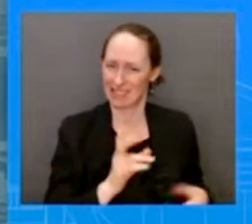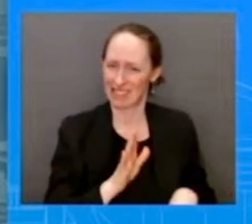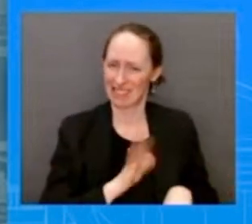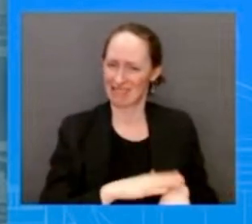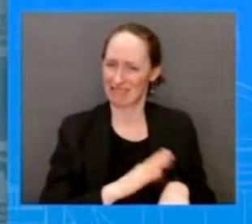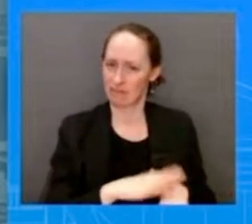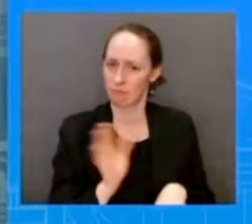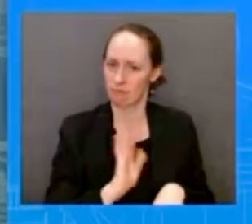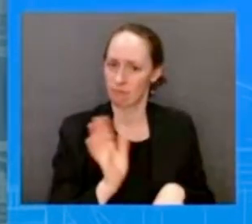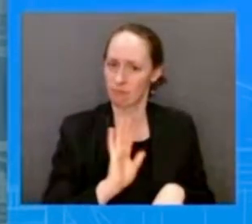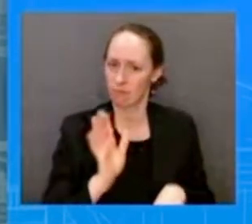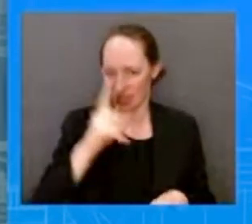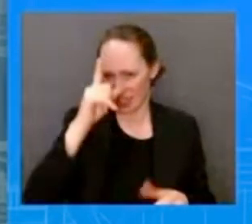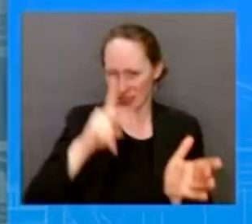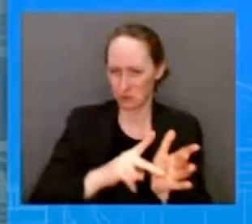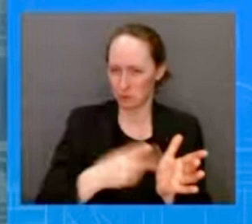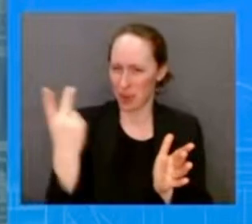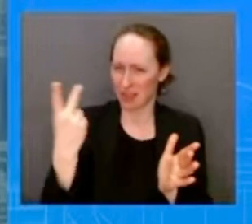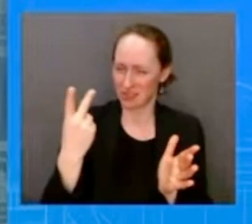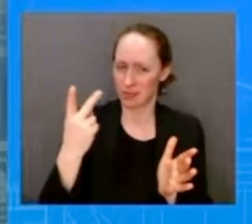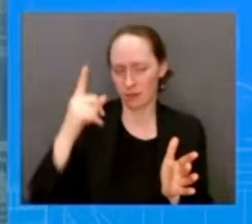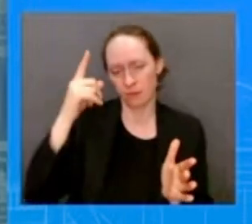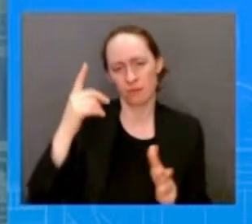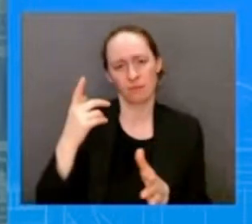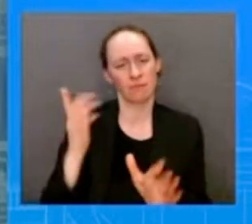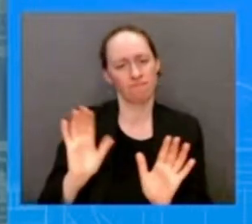everybody. Thanks, Adam. Thank you, Ms.